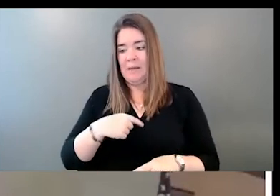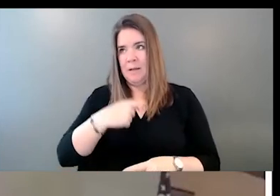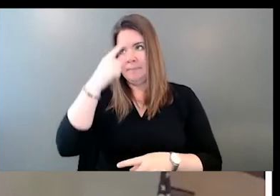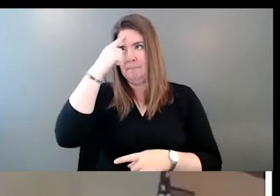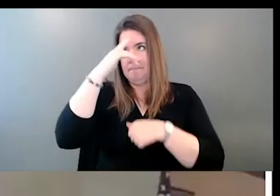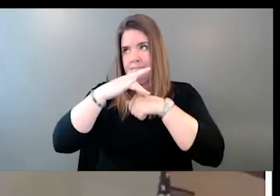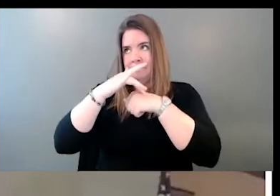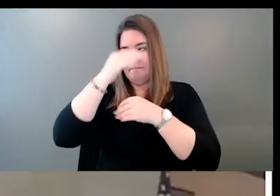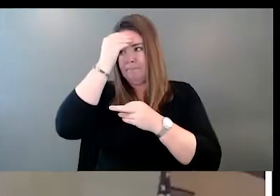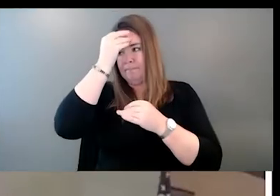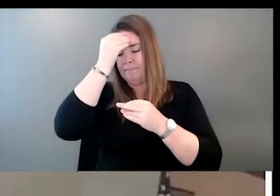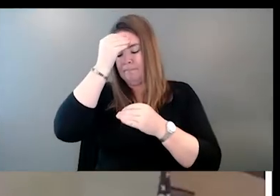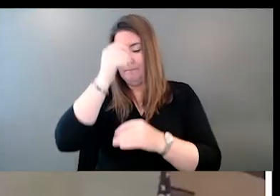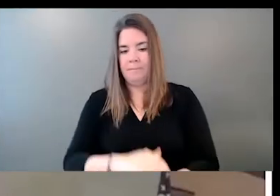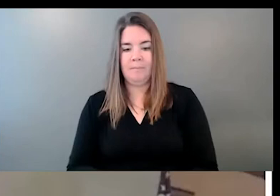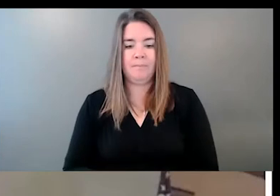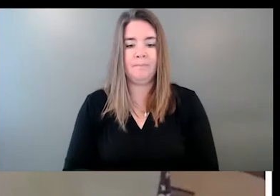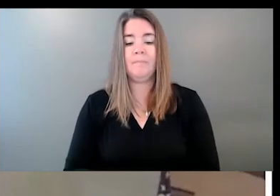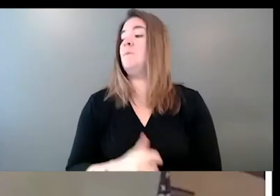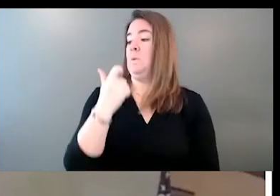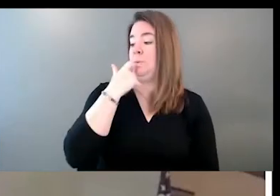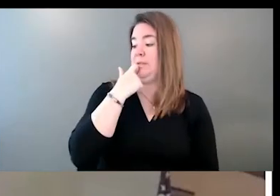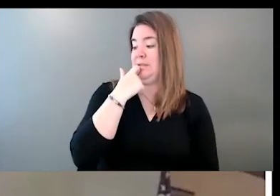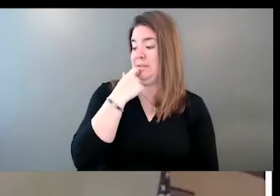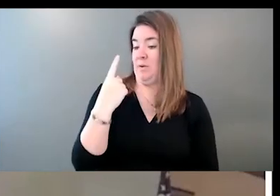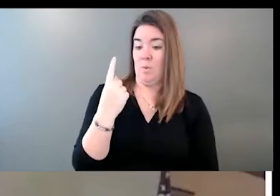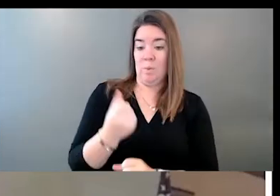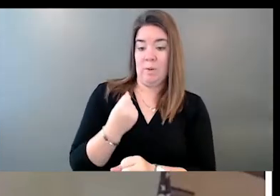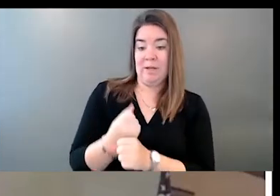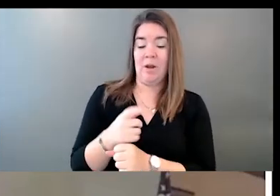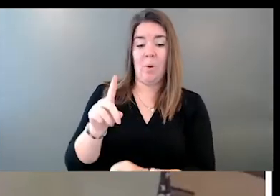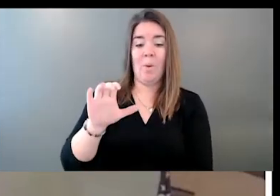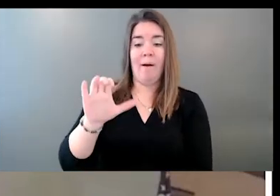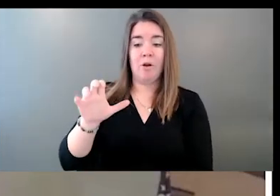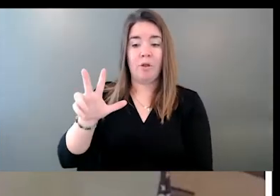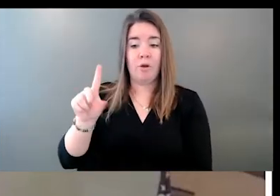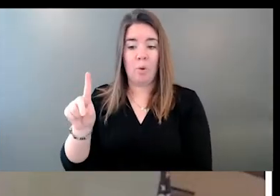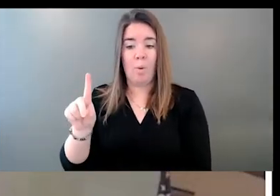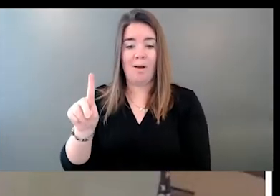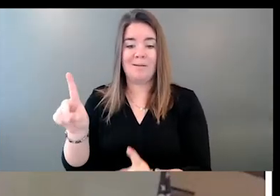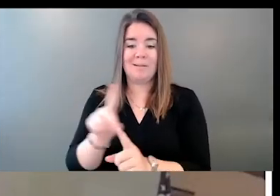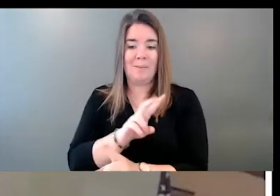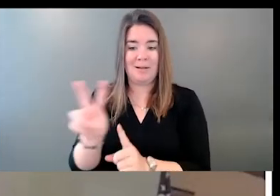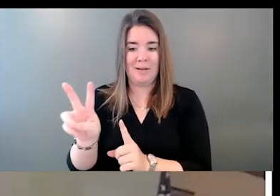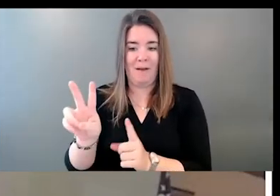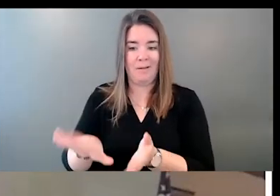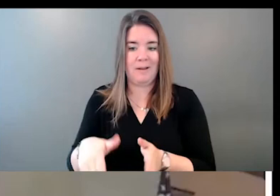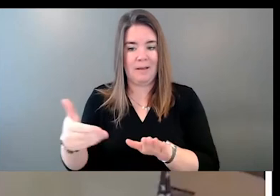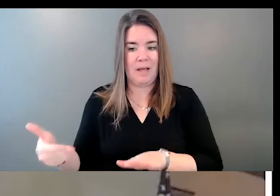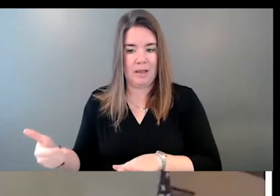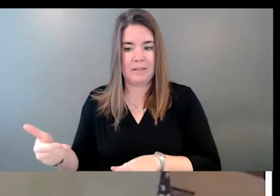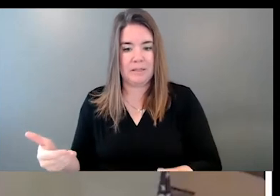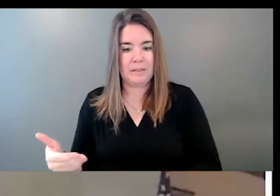This past reporting year, there were 131 domestic violence fatalities in 90 cases. That